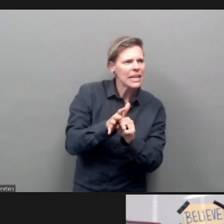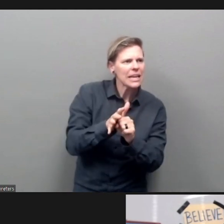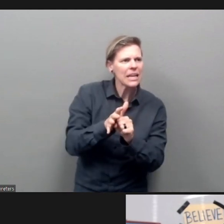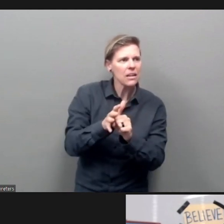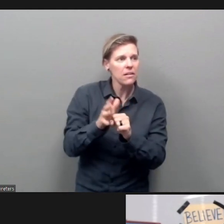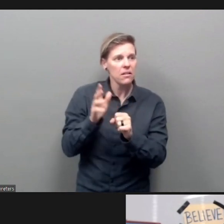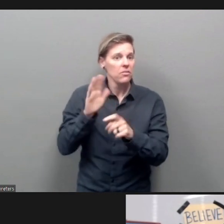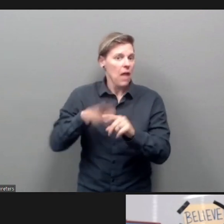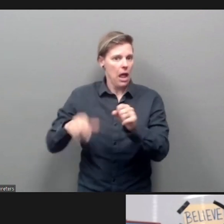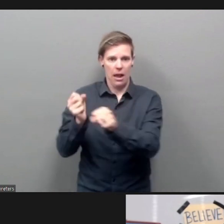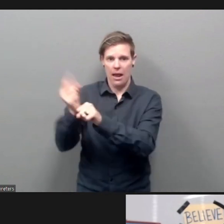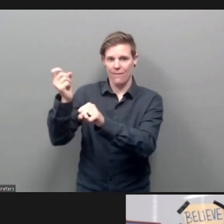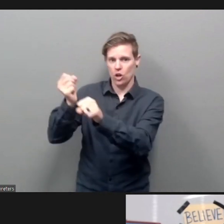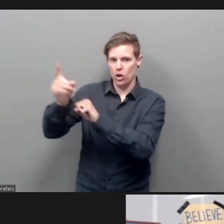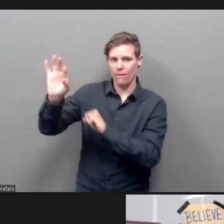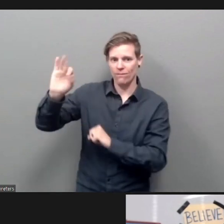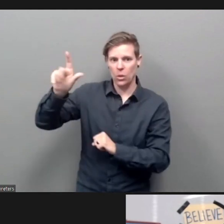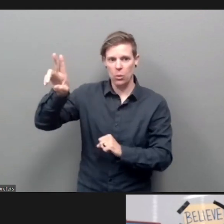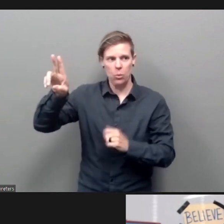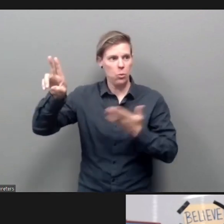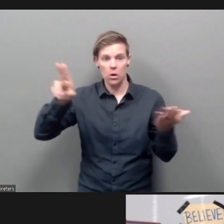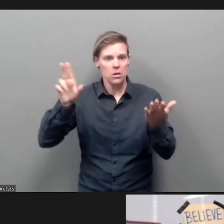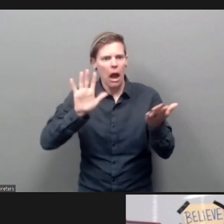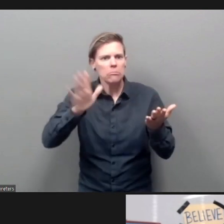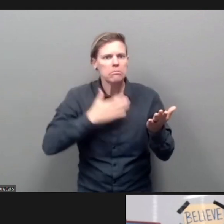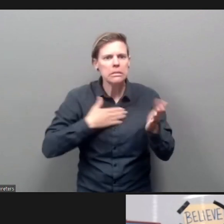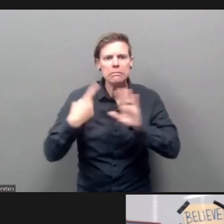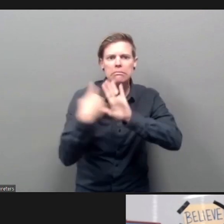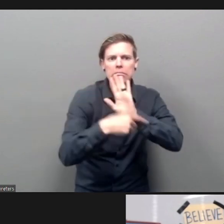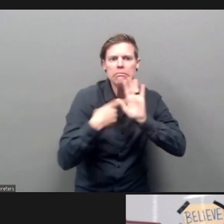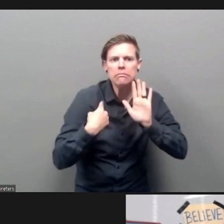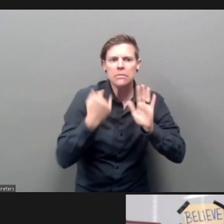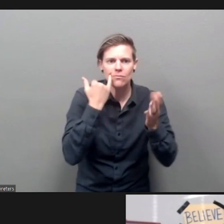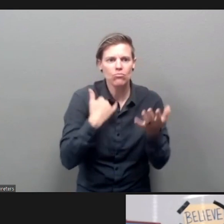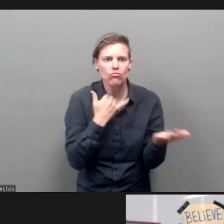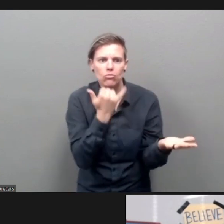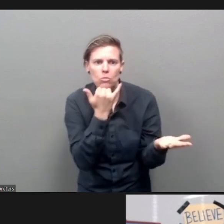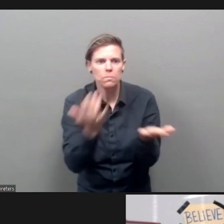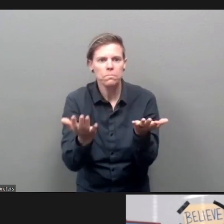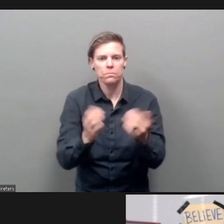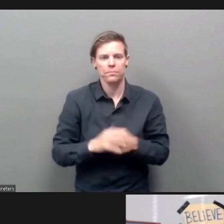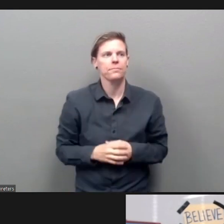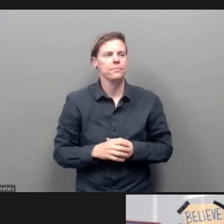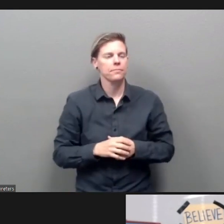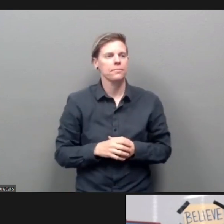me if I'm wrong on that. Yeah, so I think that,